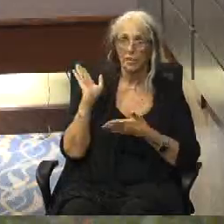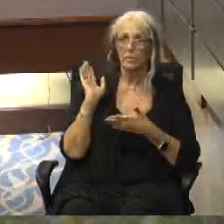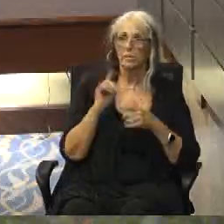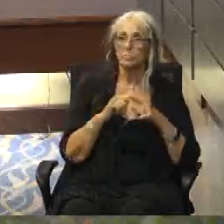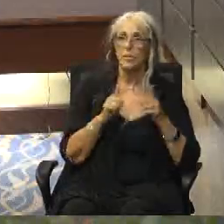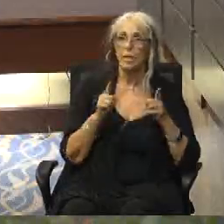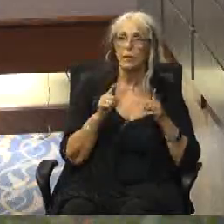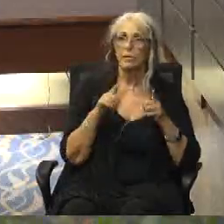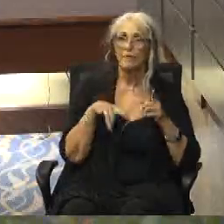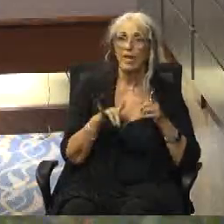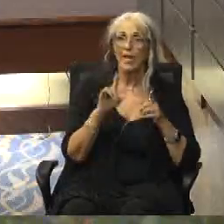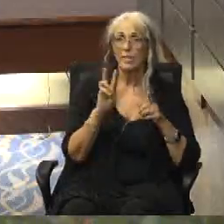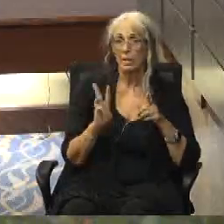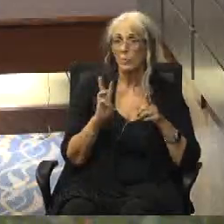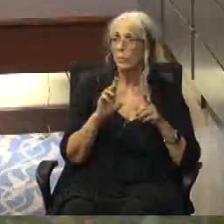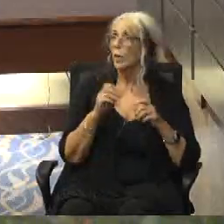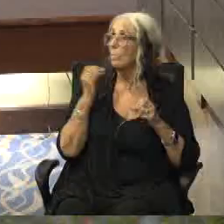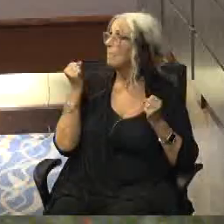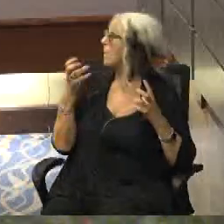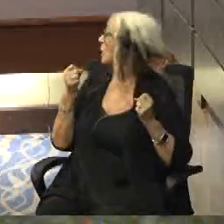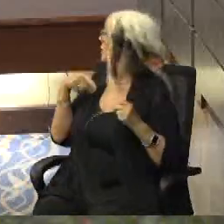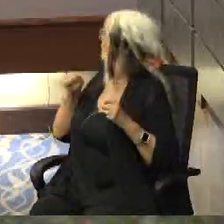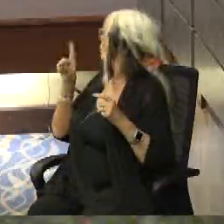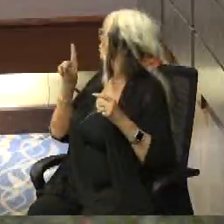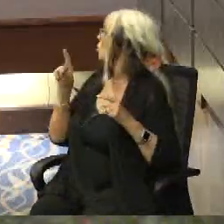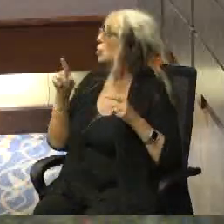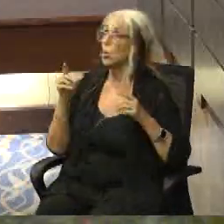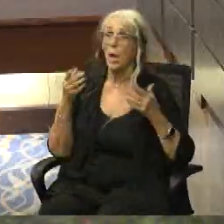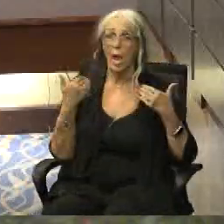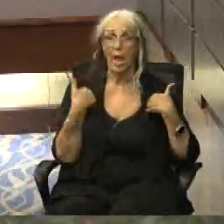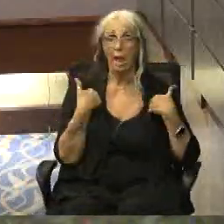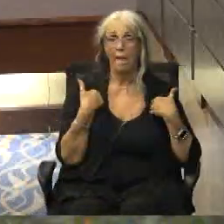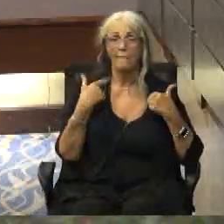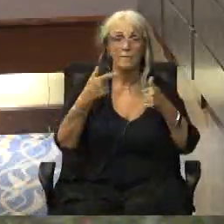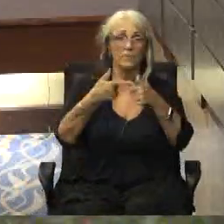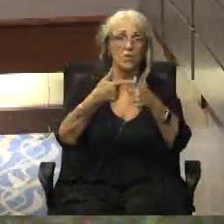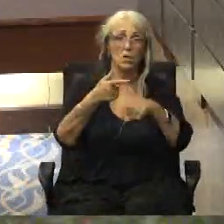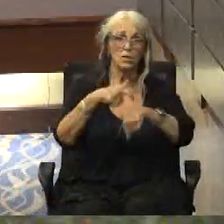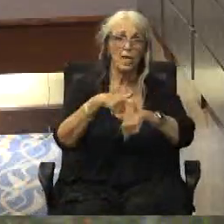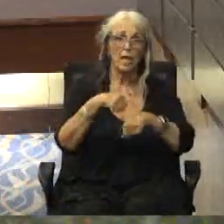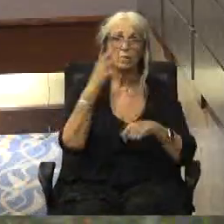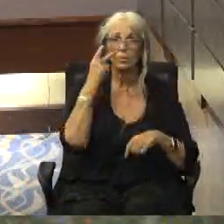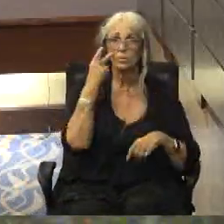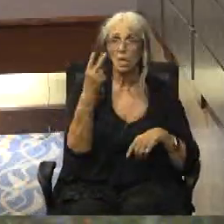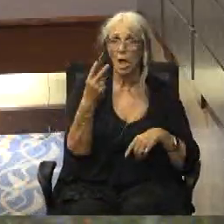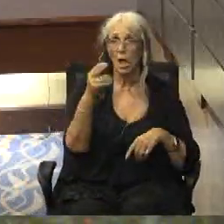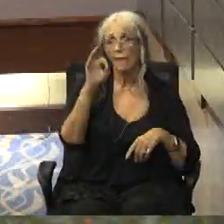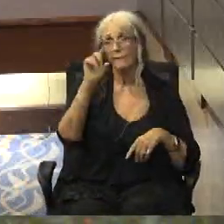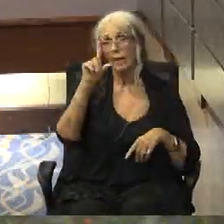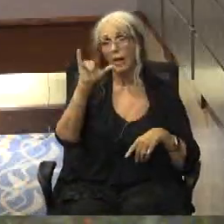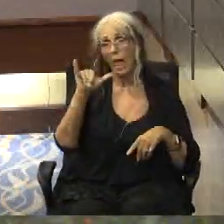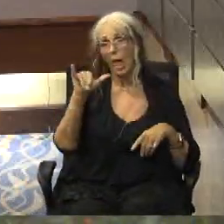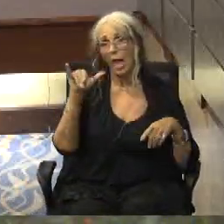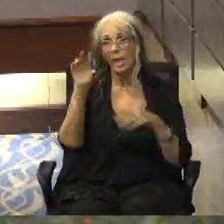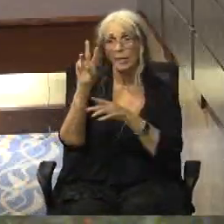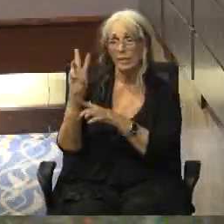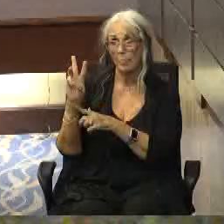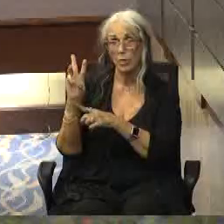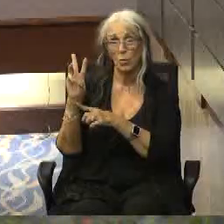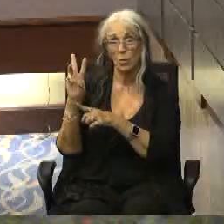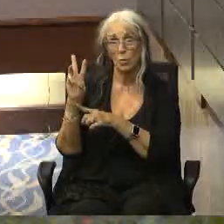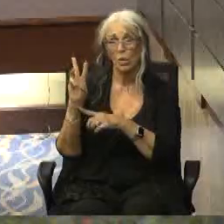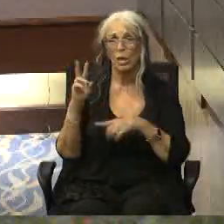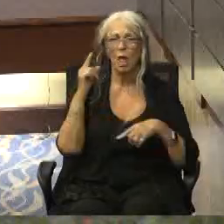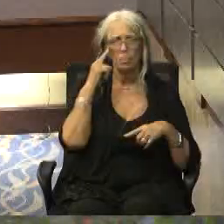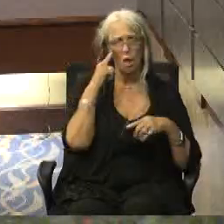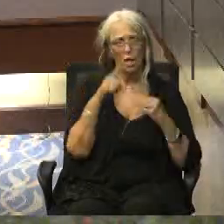have, none of y'all have, is the first time I saw the Flying W outside of